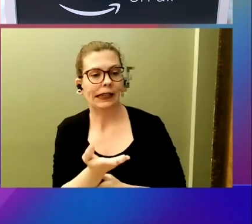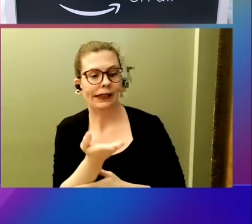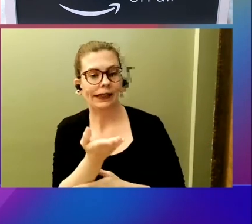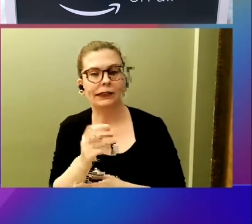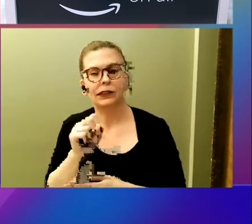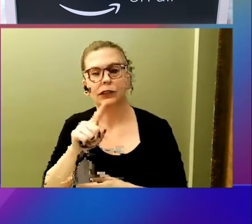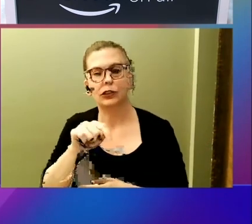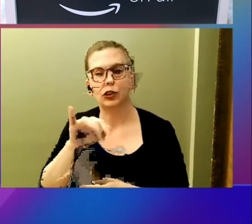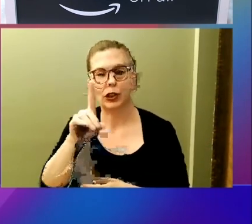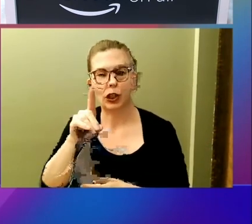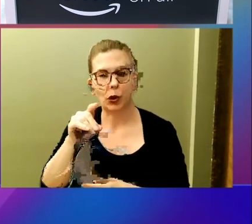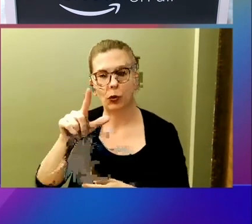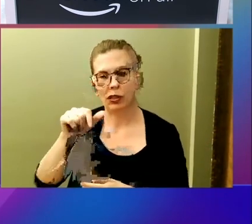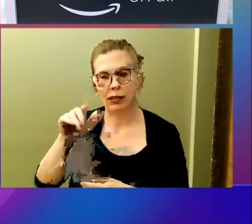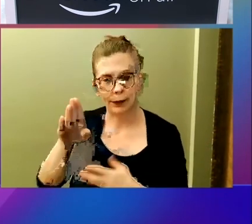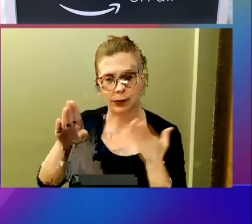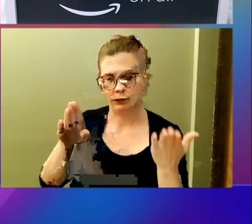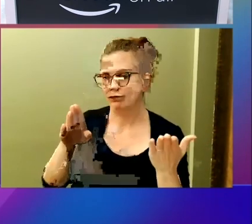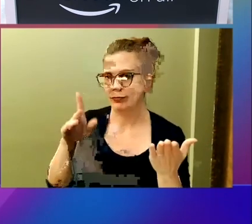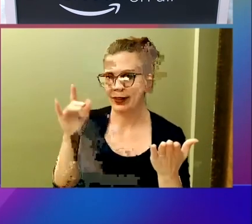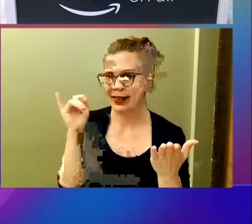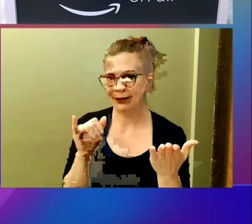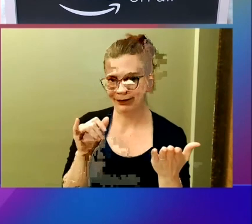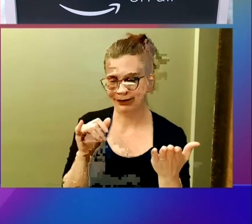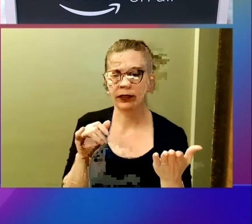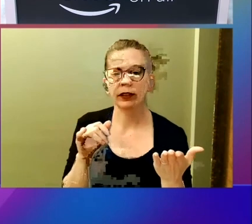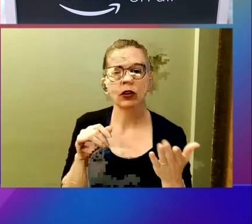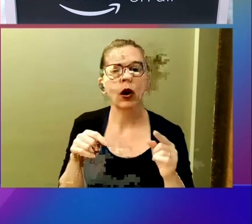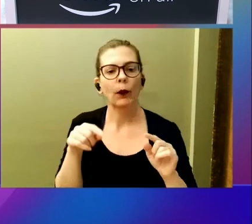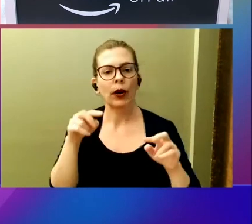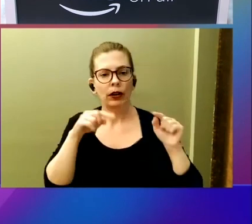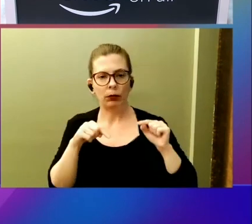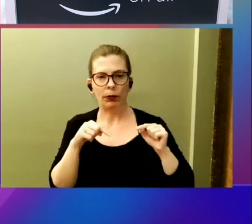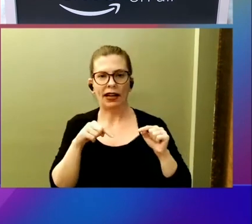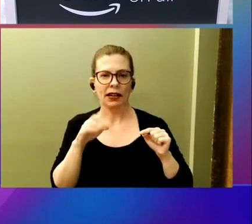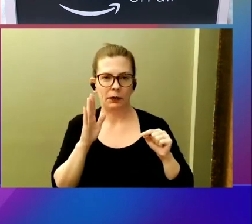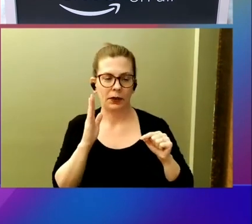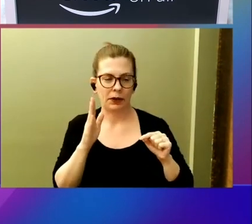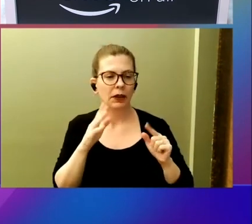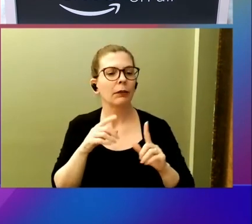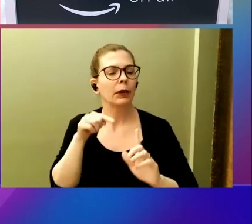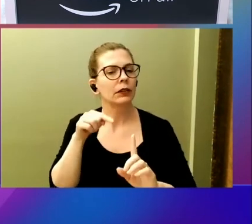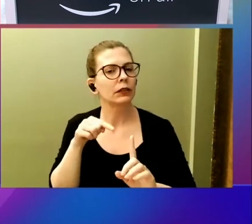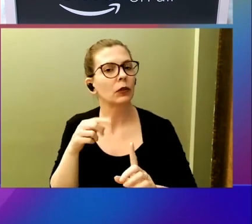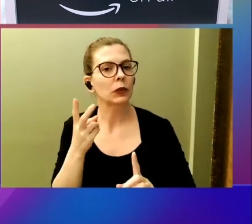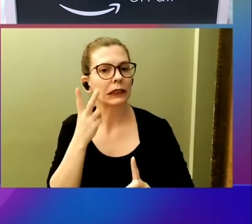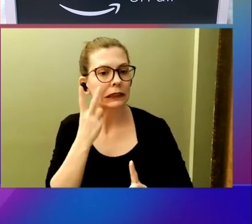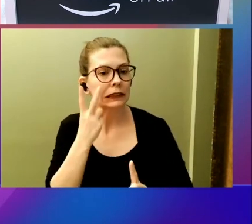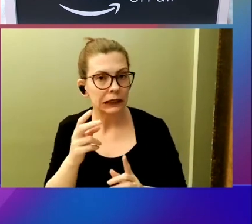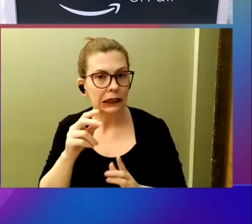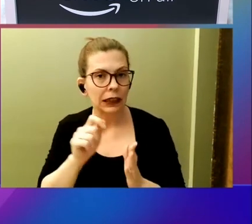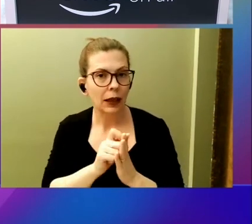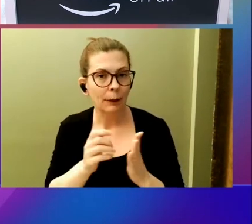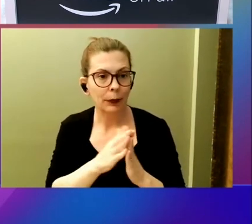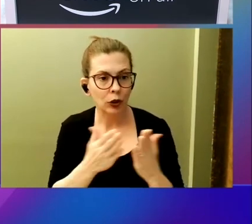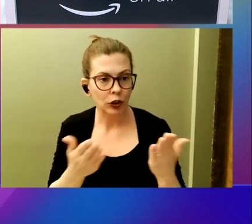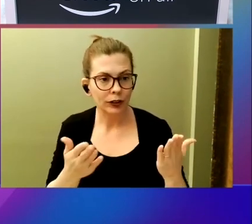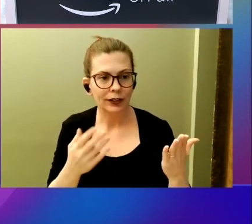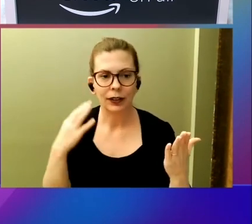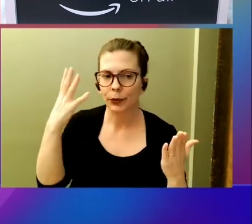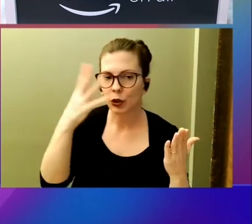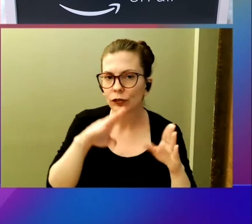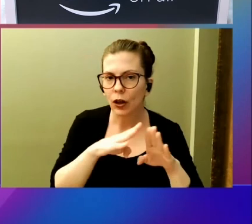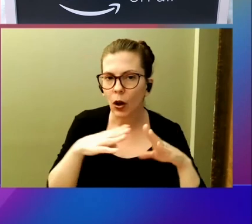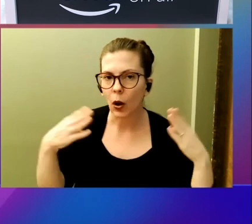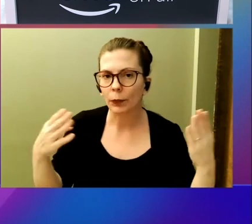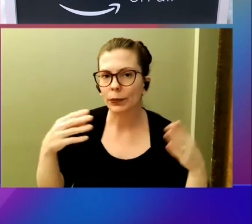we're looking at it right now. I'm going to take a step back in just a second. So we see a notebook here. We see this beautiful Open in Studio Lab